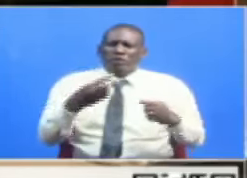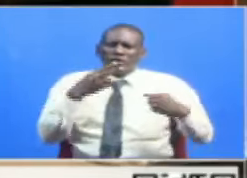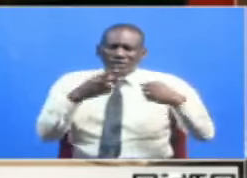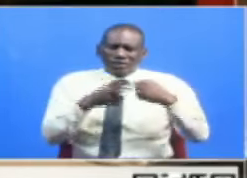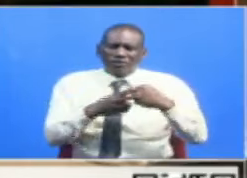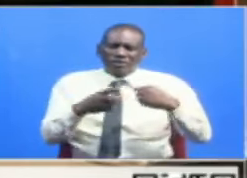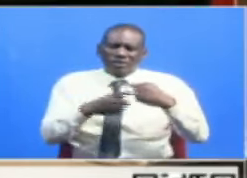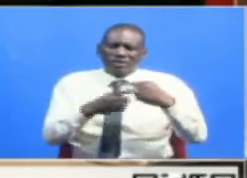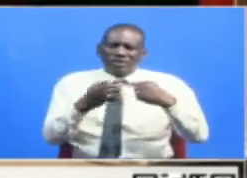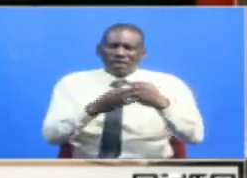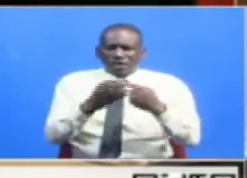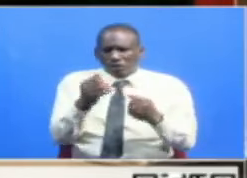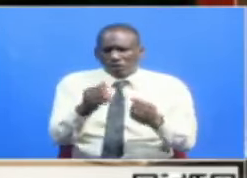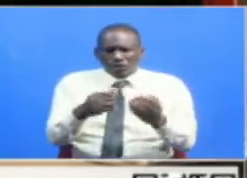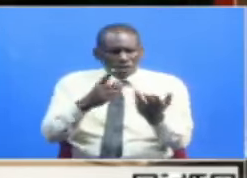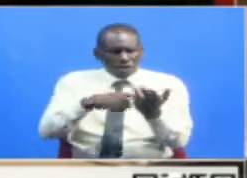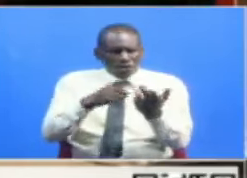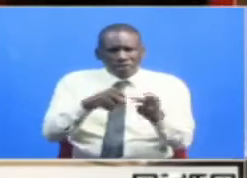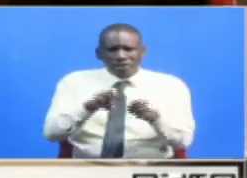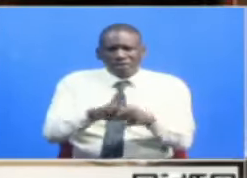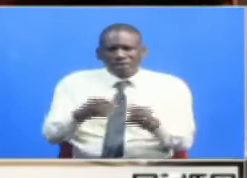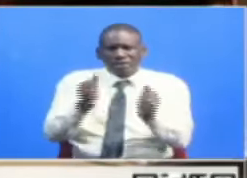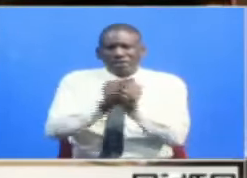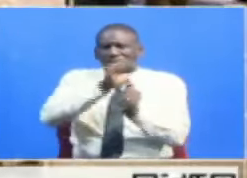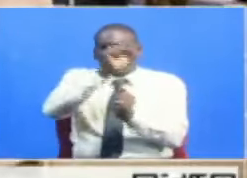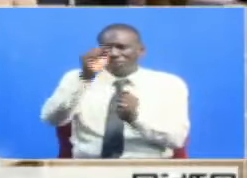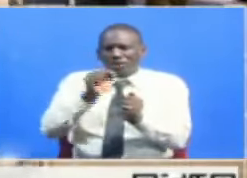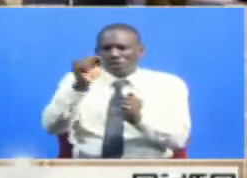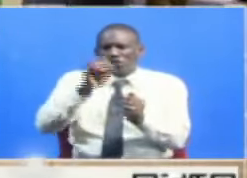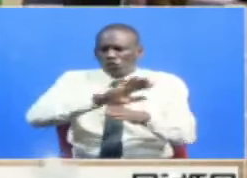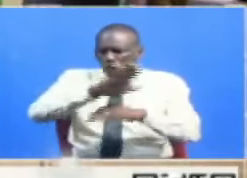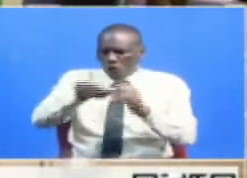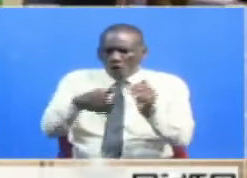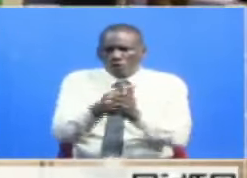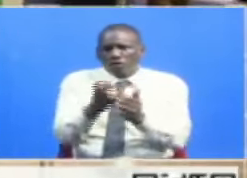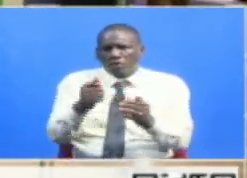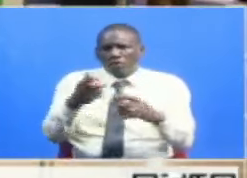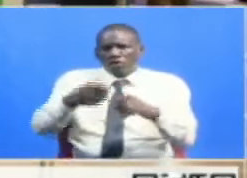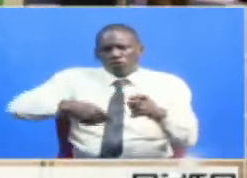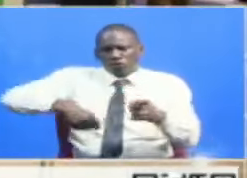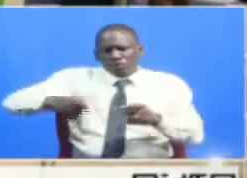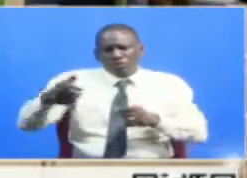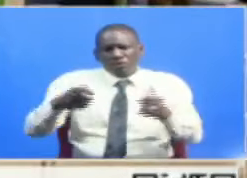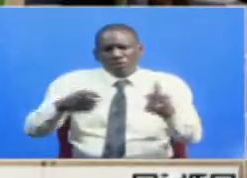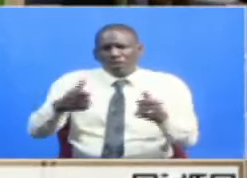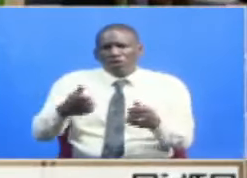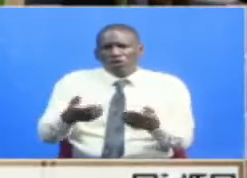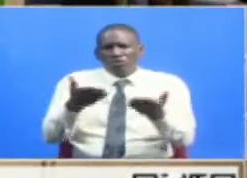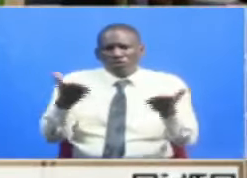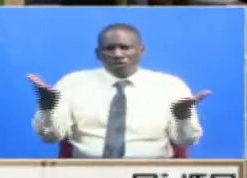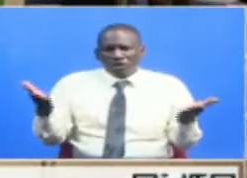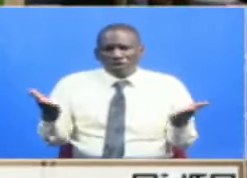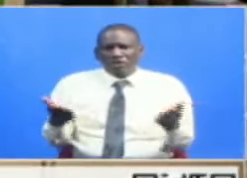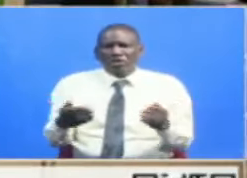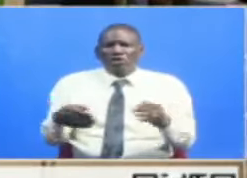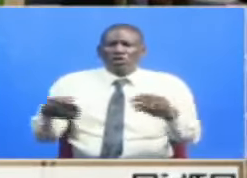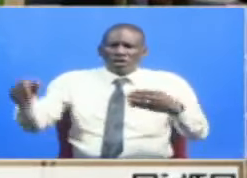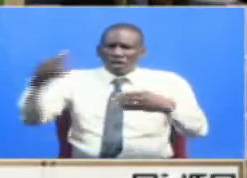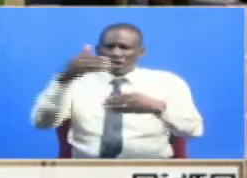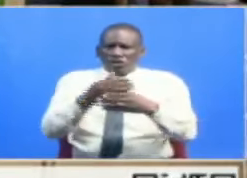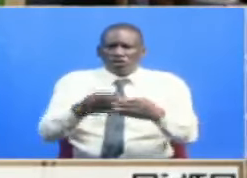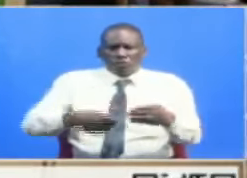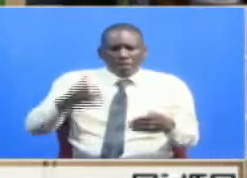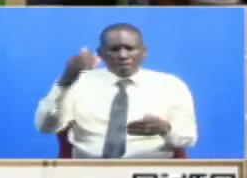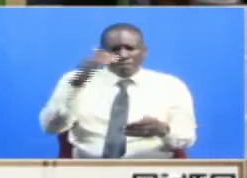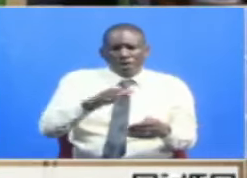124,768 shillings, calculated as 10% of the gross revenues from the sale of suppliers' products, in addition to the reimbursements